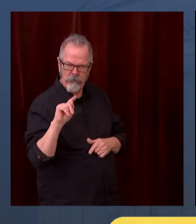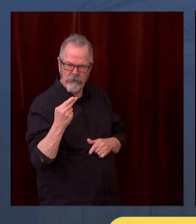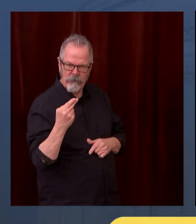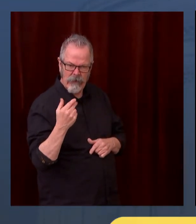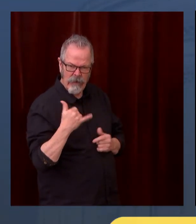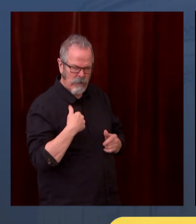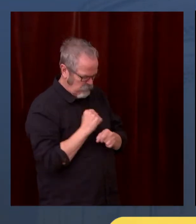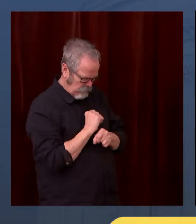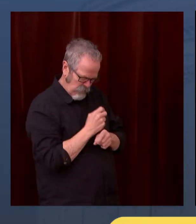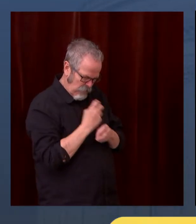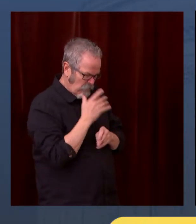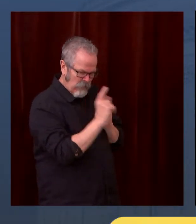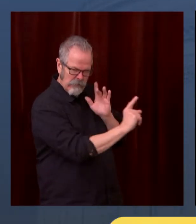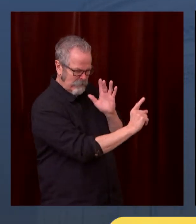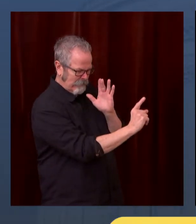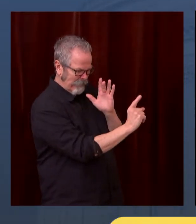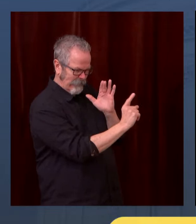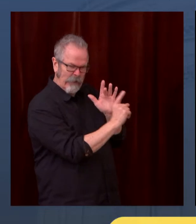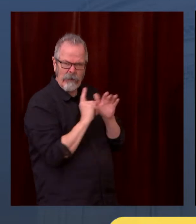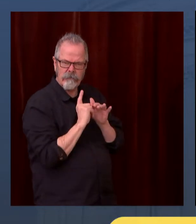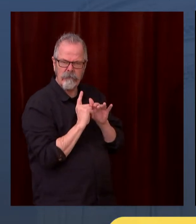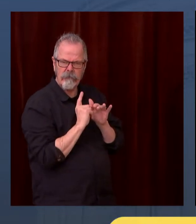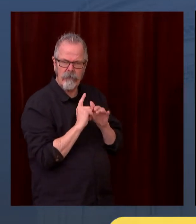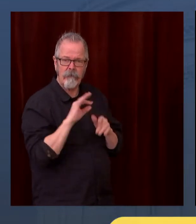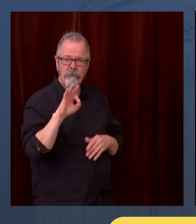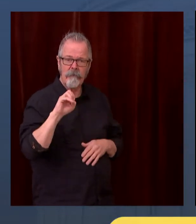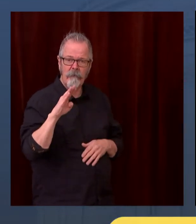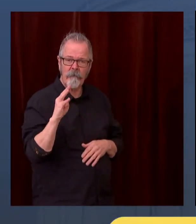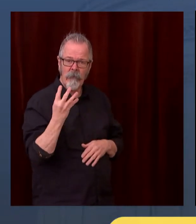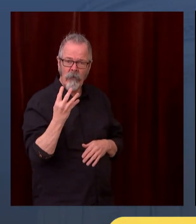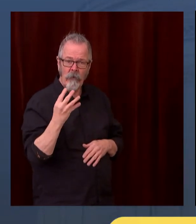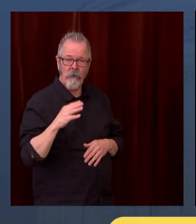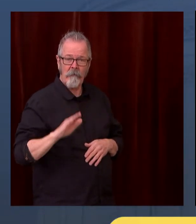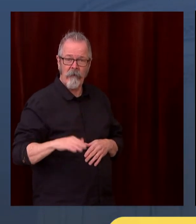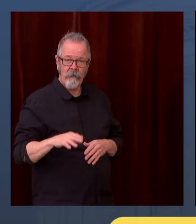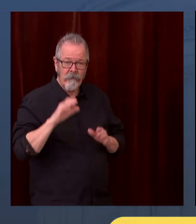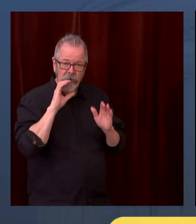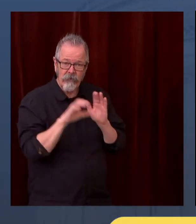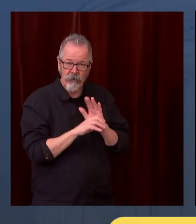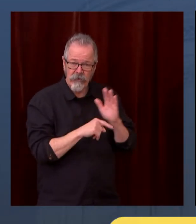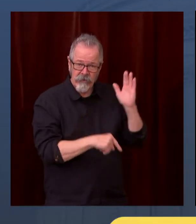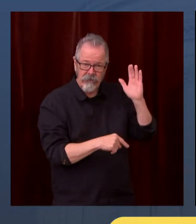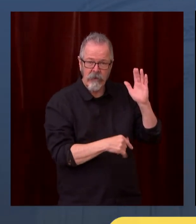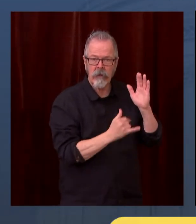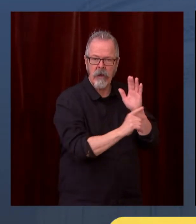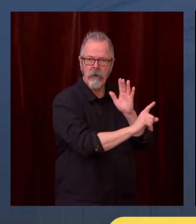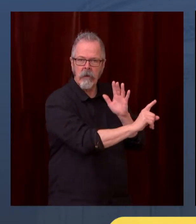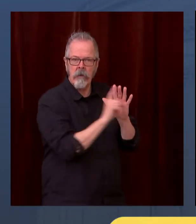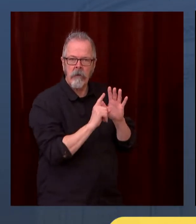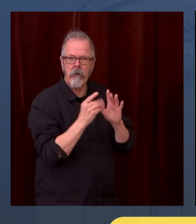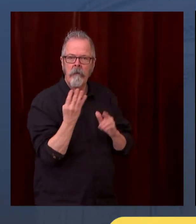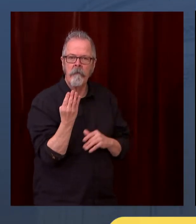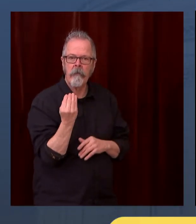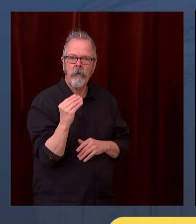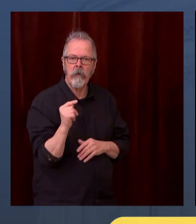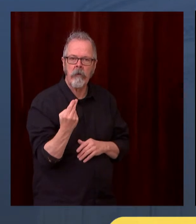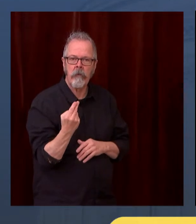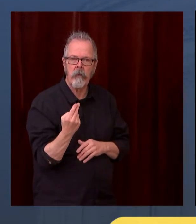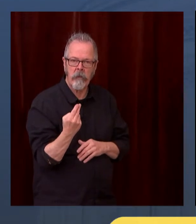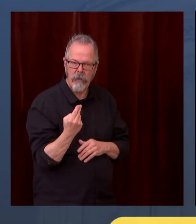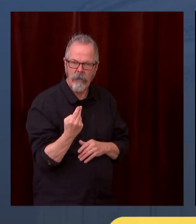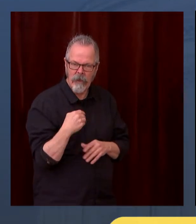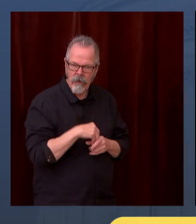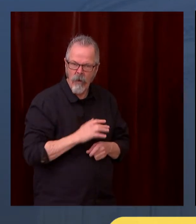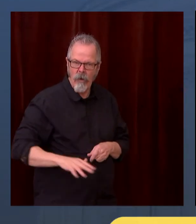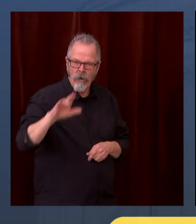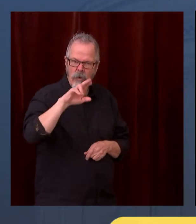as of February 4th is the graph on the bottom, where we are now 14th in the United States as far as our percentages of doses